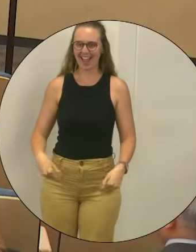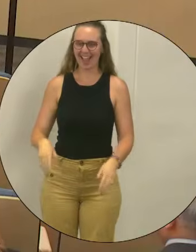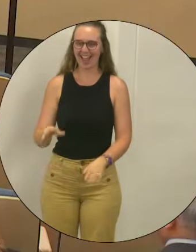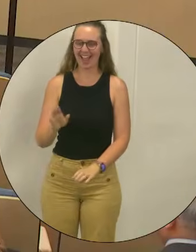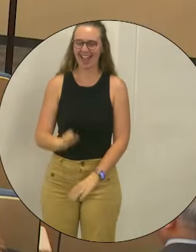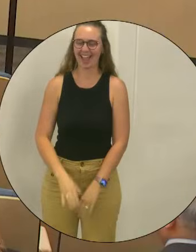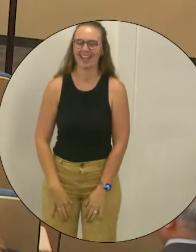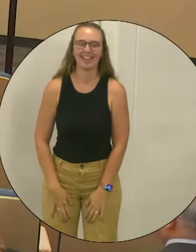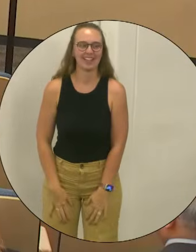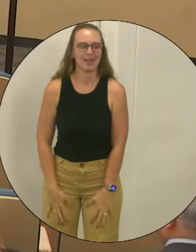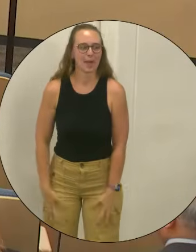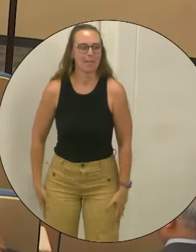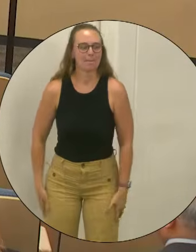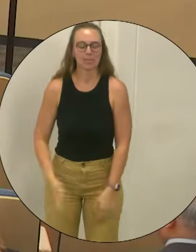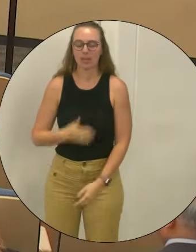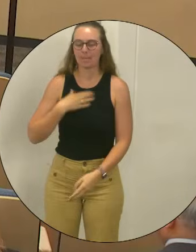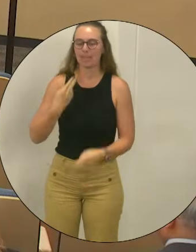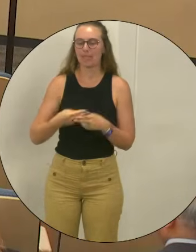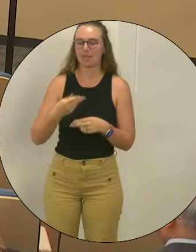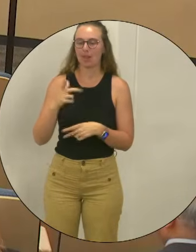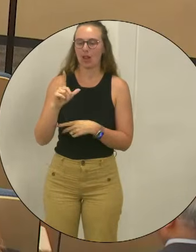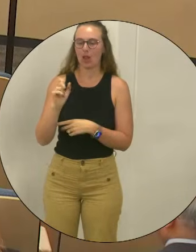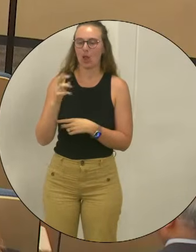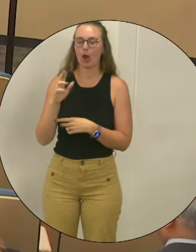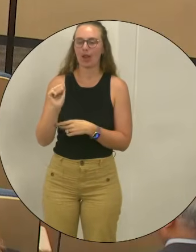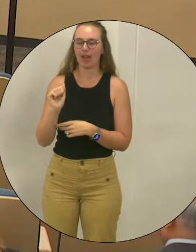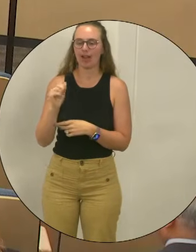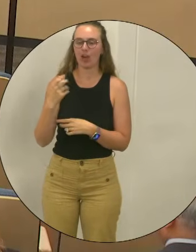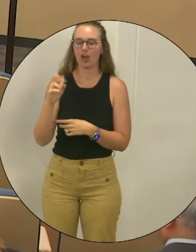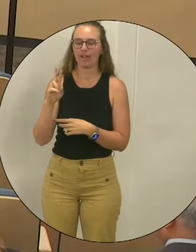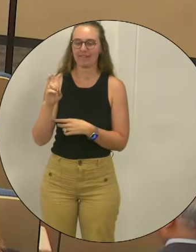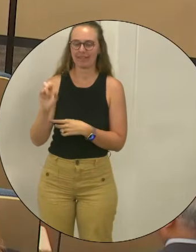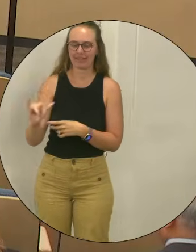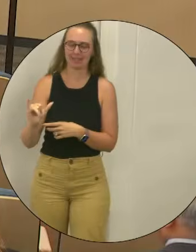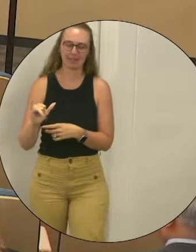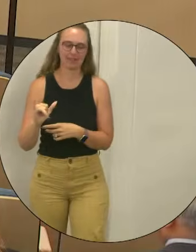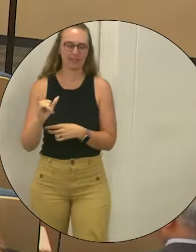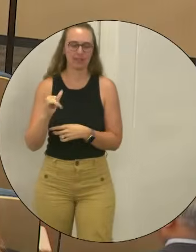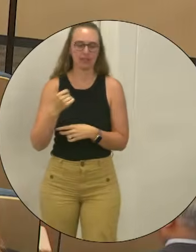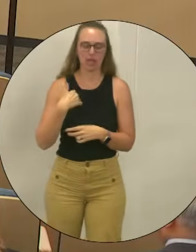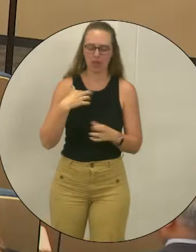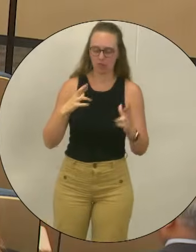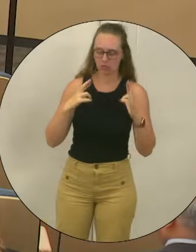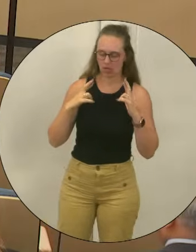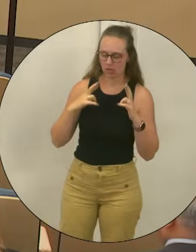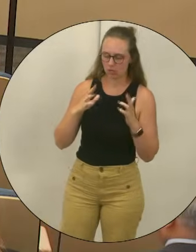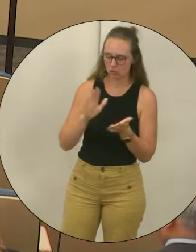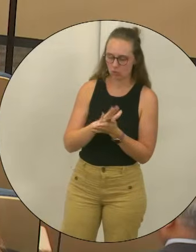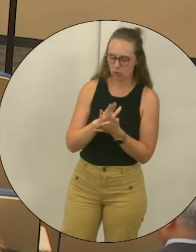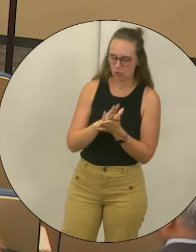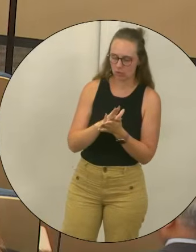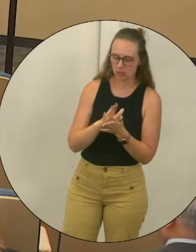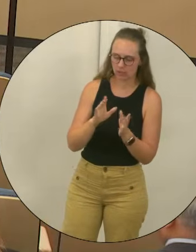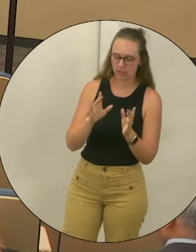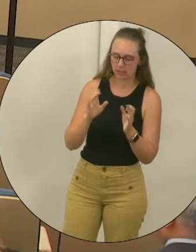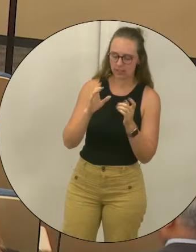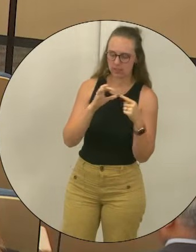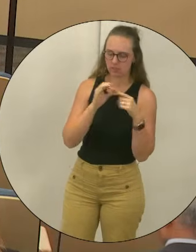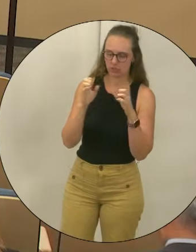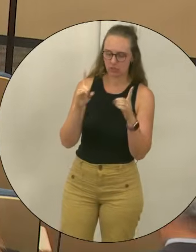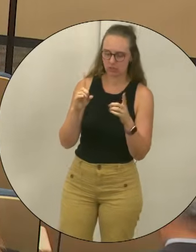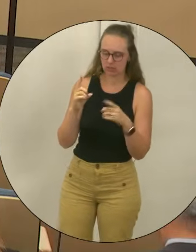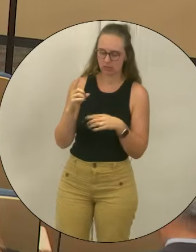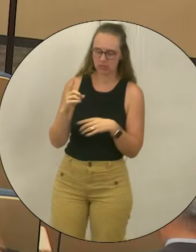Please Good state your name evening. for the record. My name is Laura Harvey, and I am a retired school teacher, special education teacher,